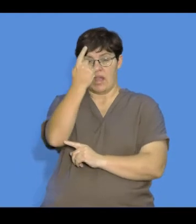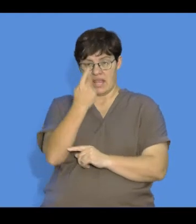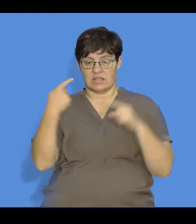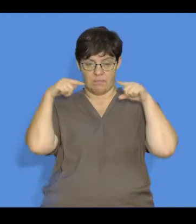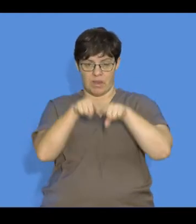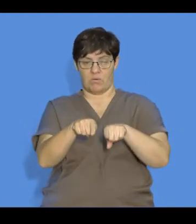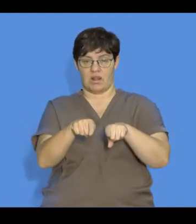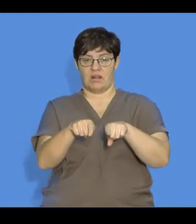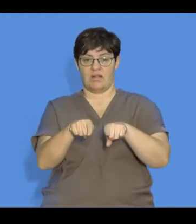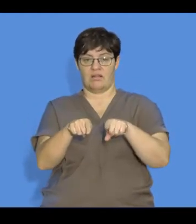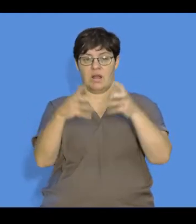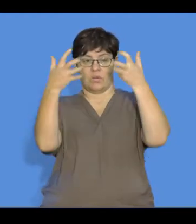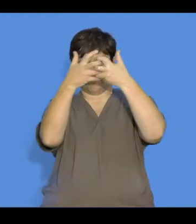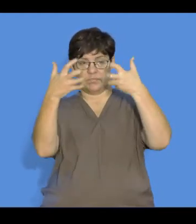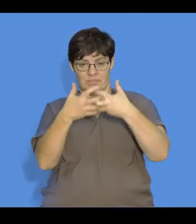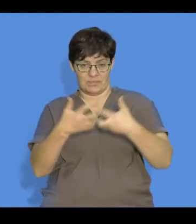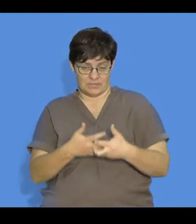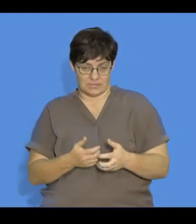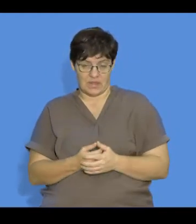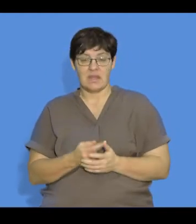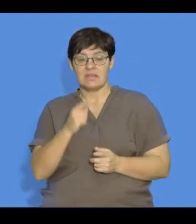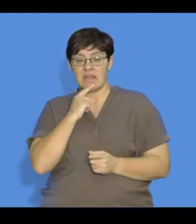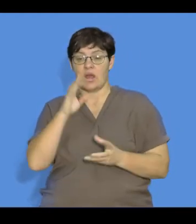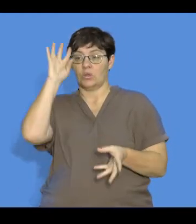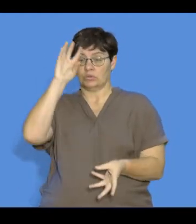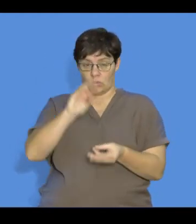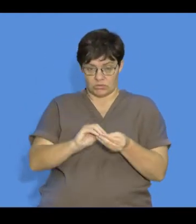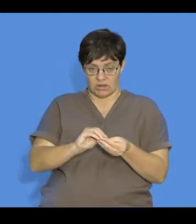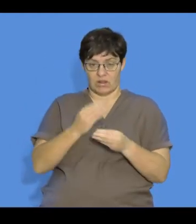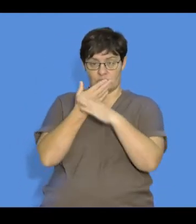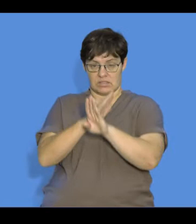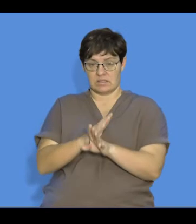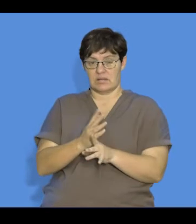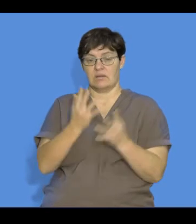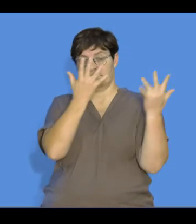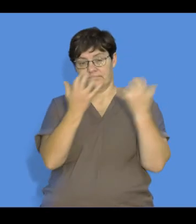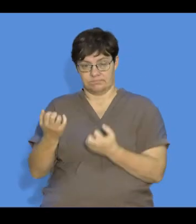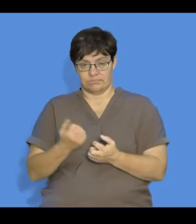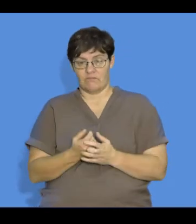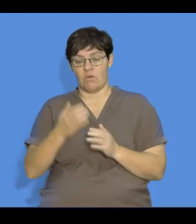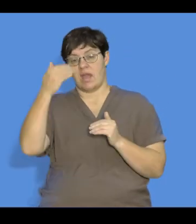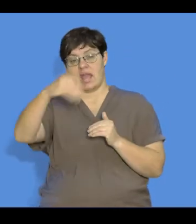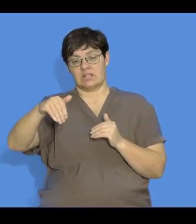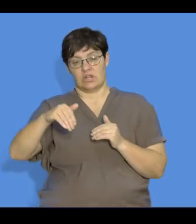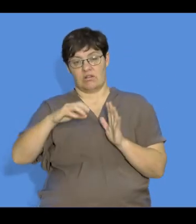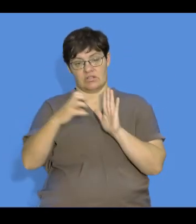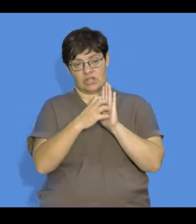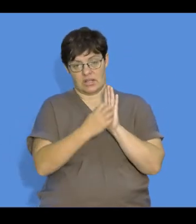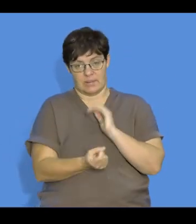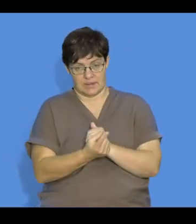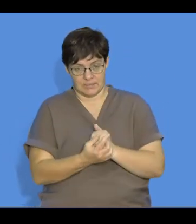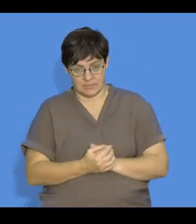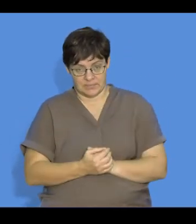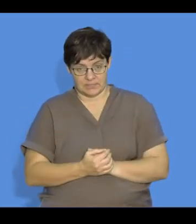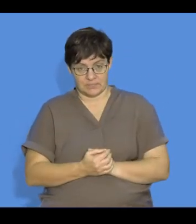each parallel combination, and then be able to determine the total resistance in as far as the external circuit is